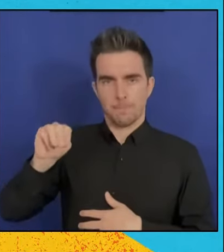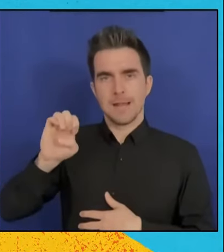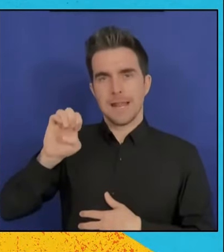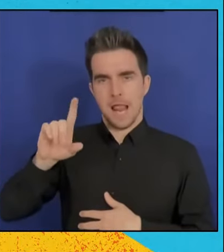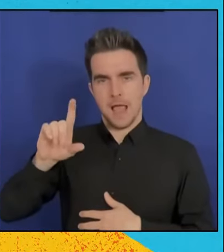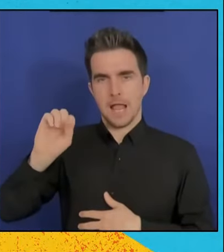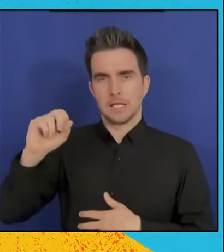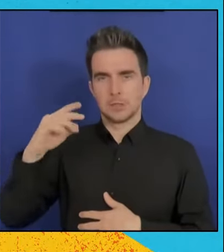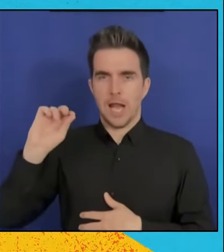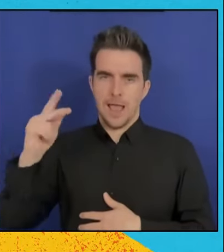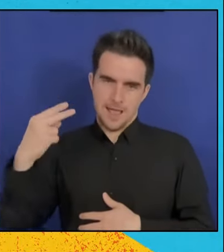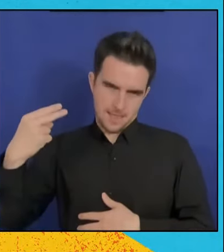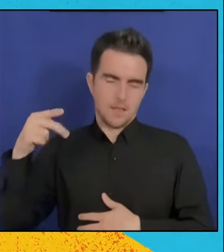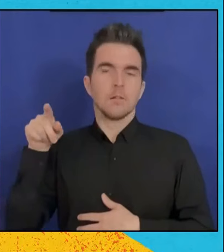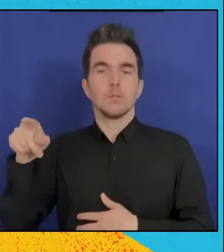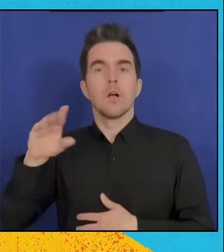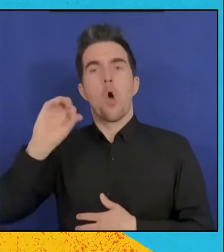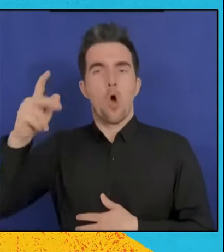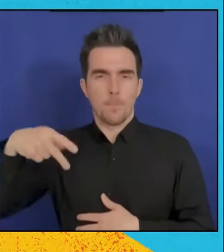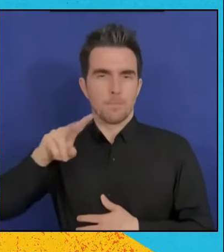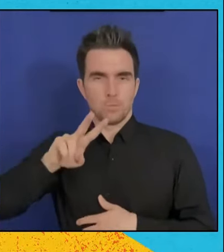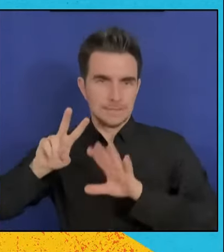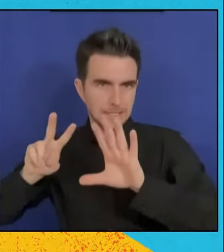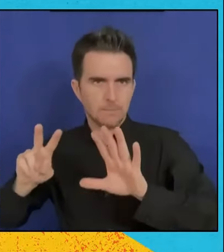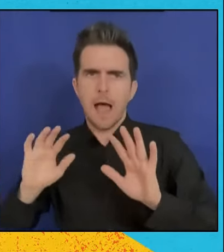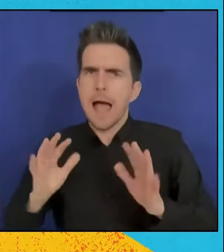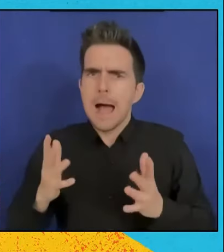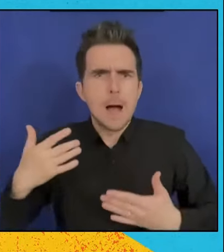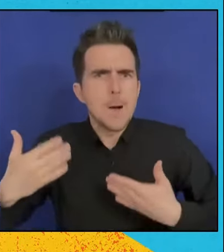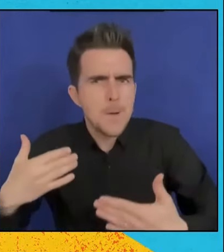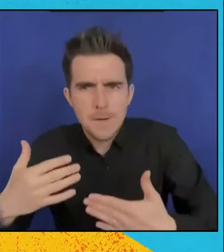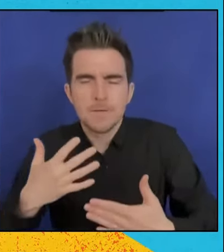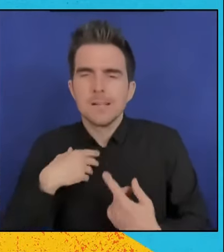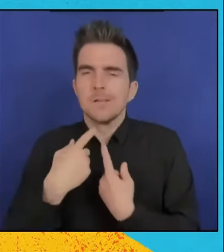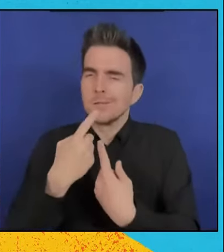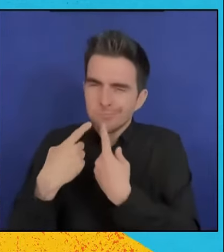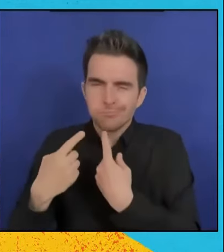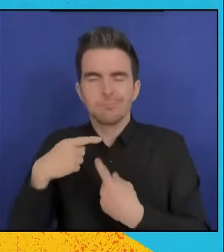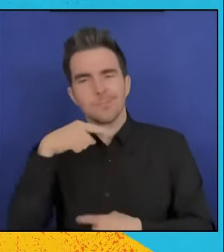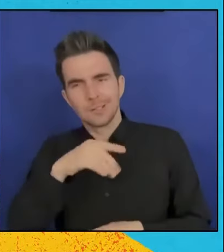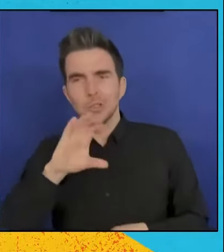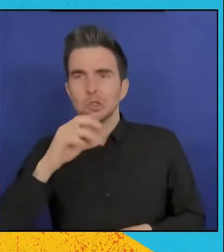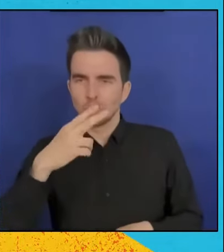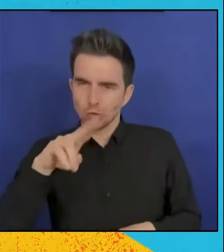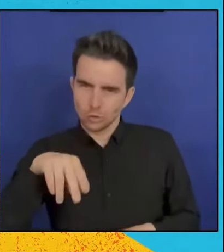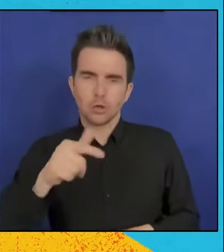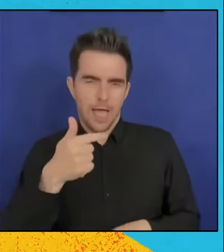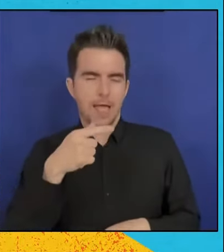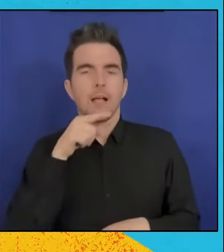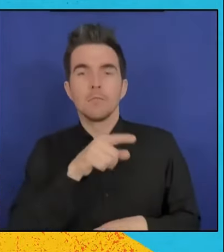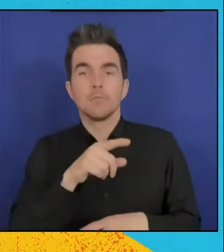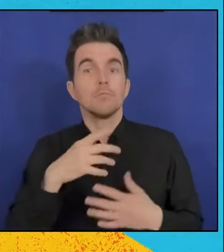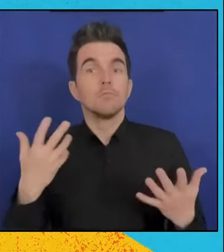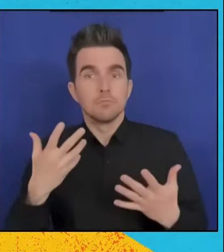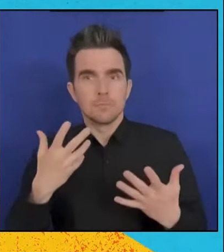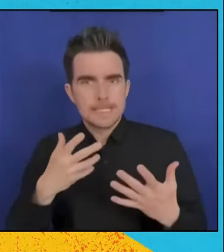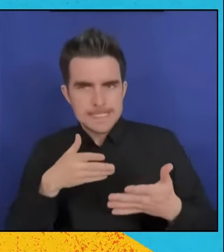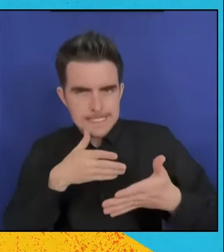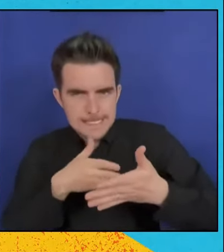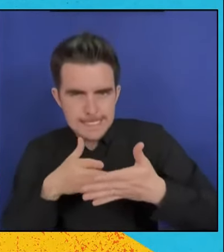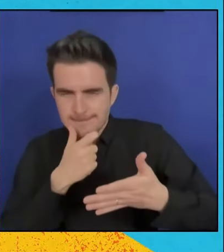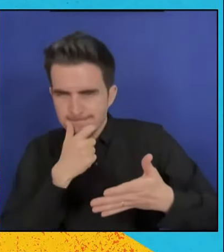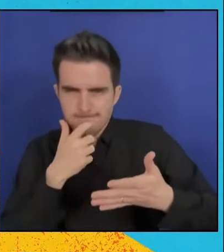like implementation, implementation, and then implementation. So then we hope our future generations can also have the